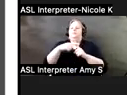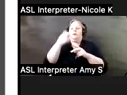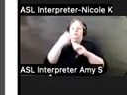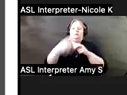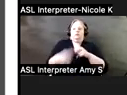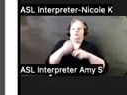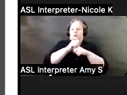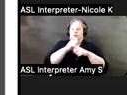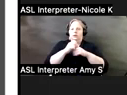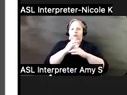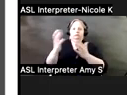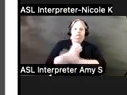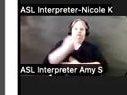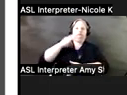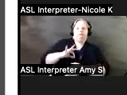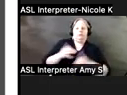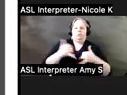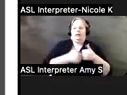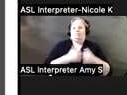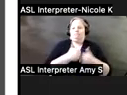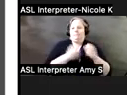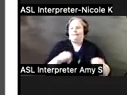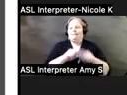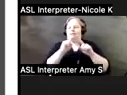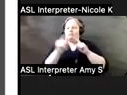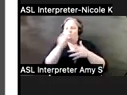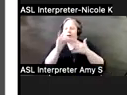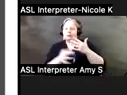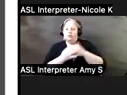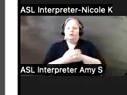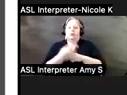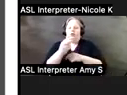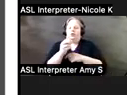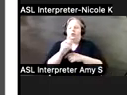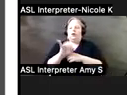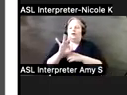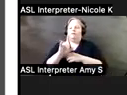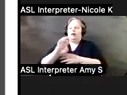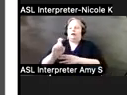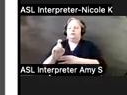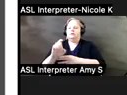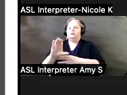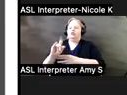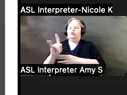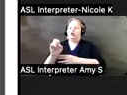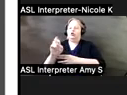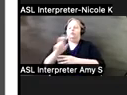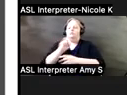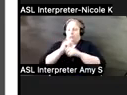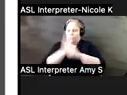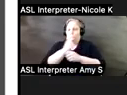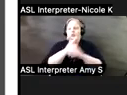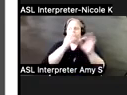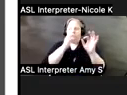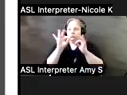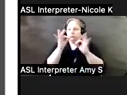really optimize for someone to play games. But a couple different options. The Hori Flex controller actually has a program that allows you to use eye gaze with it. And then Project